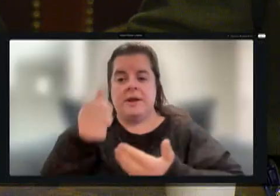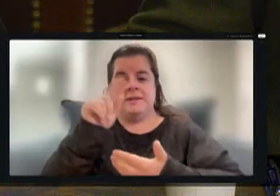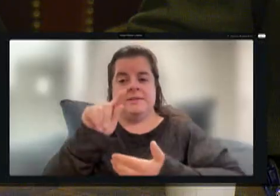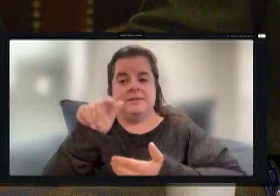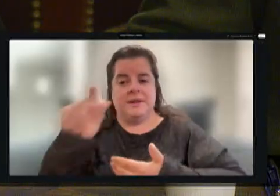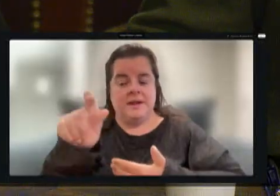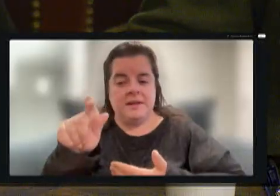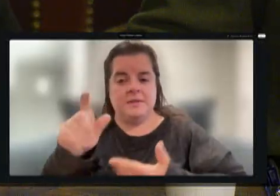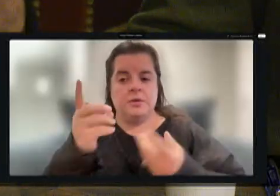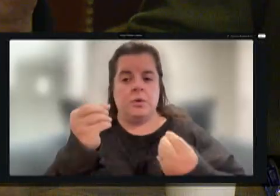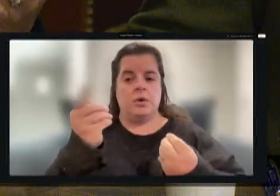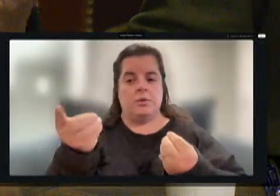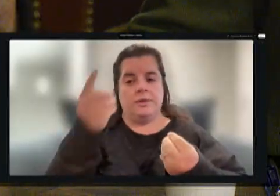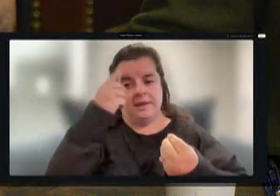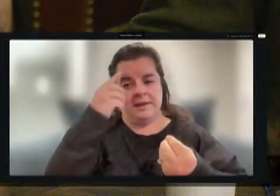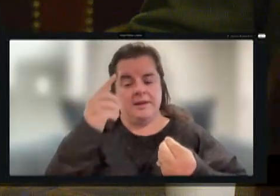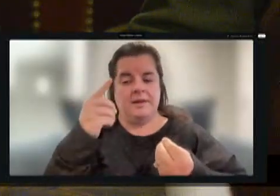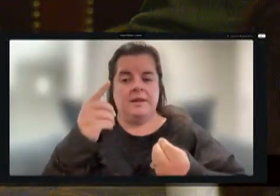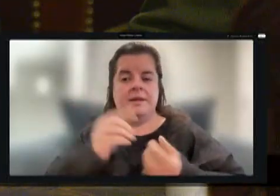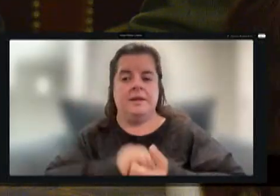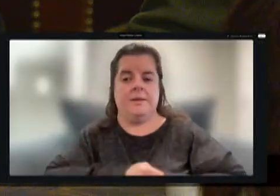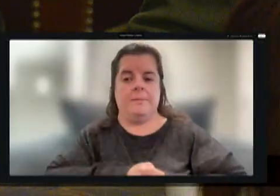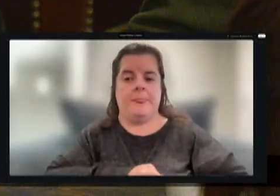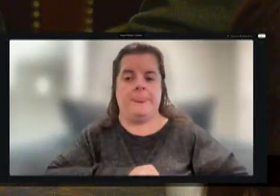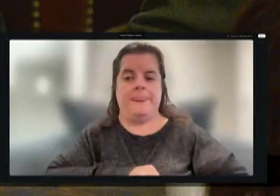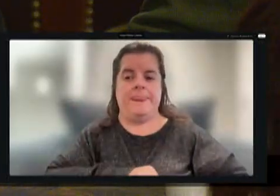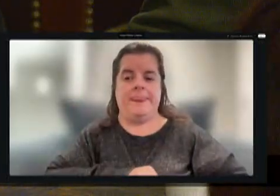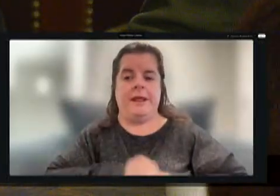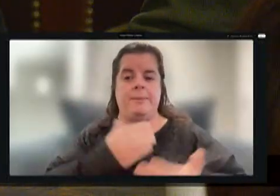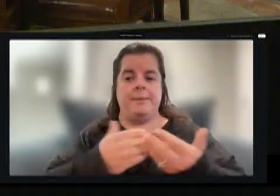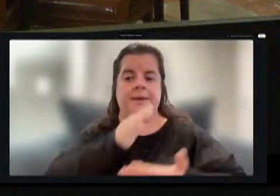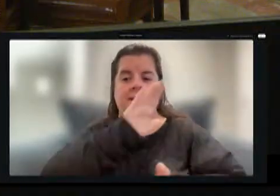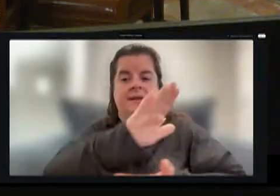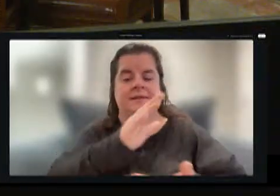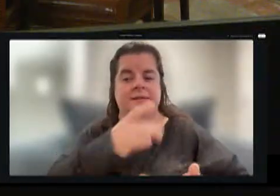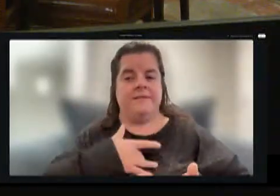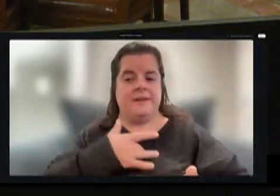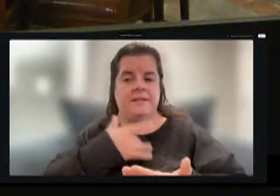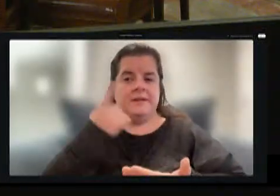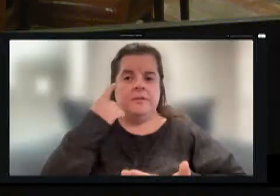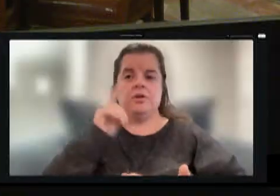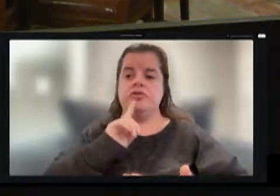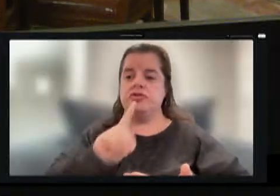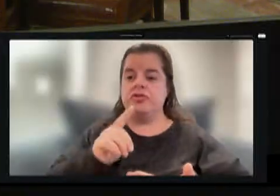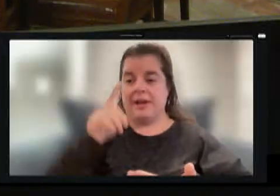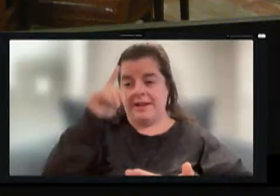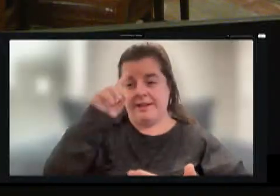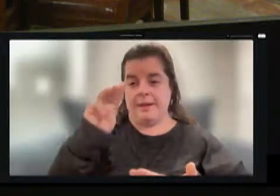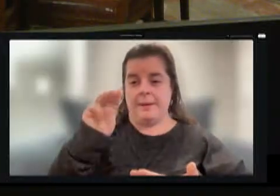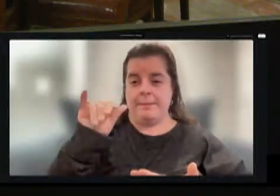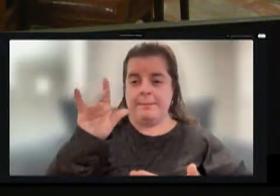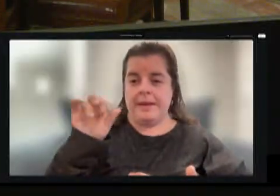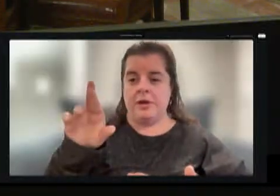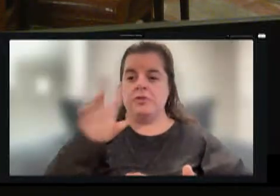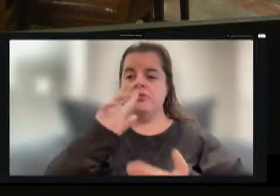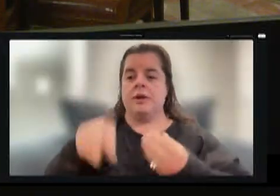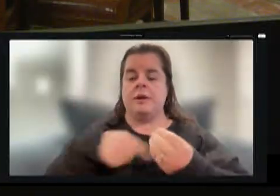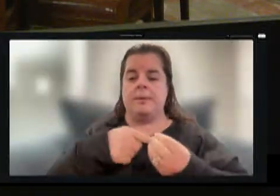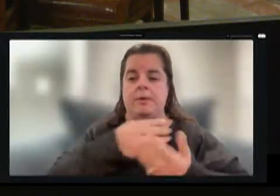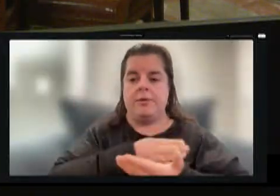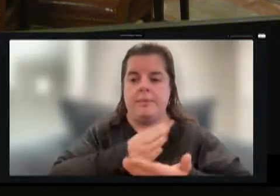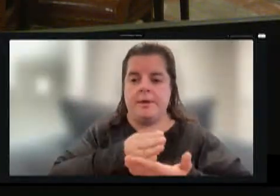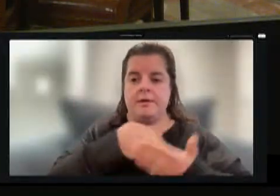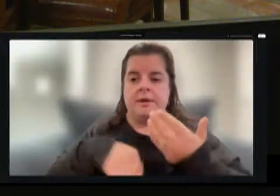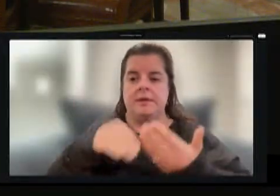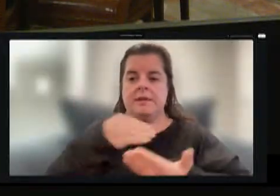taxes? What would be his stance on this? Sure. Yeah, I mean, I think the mayor spoke about the budget, in the budget